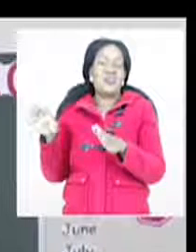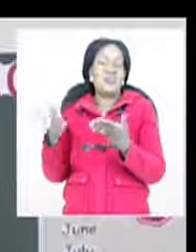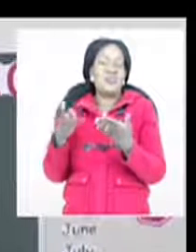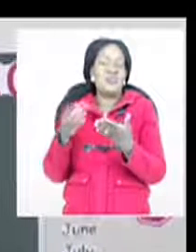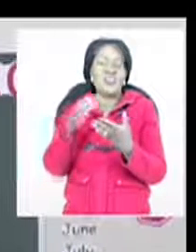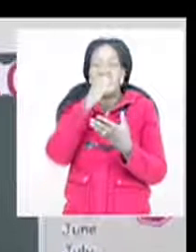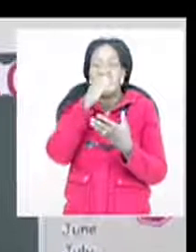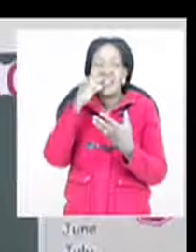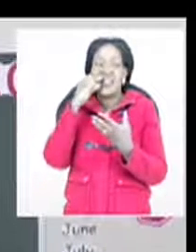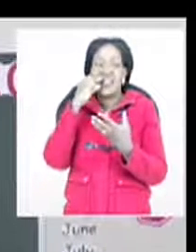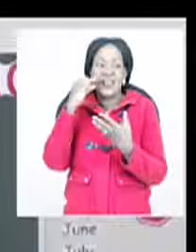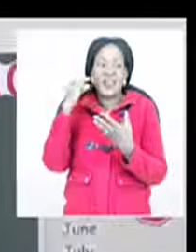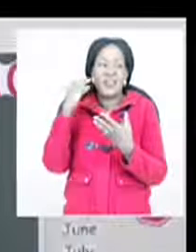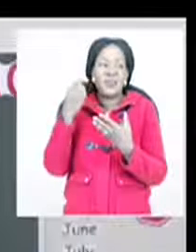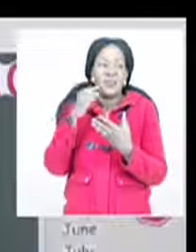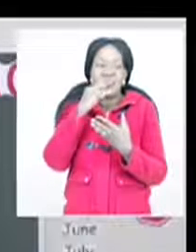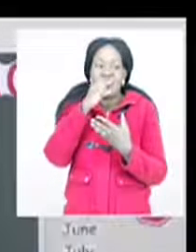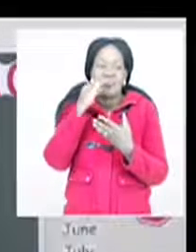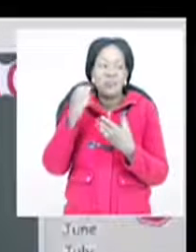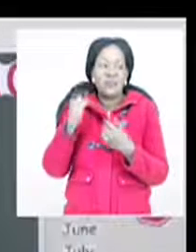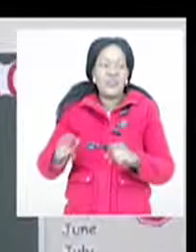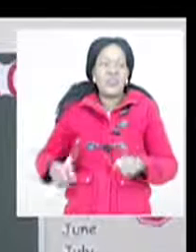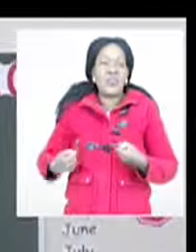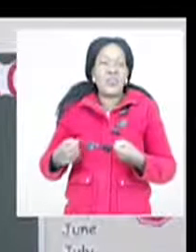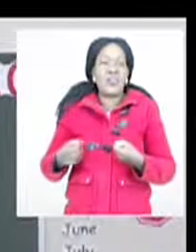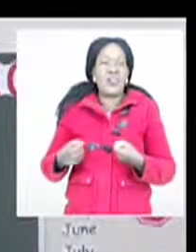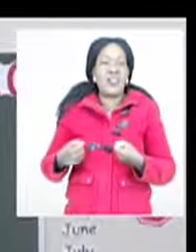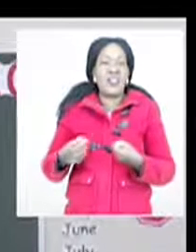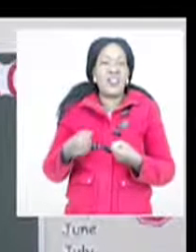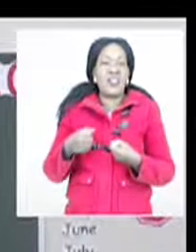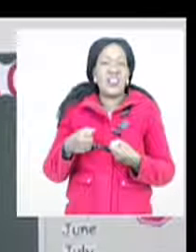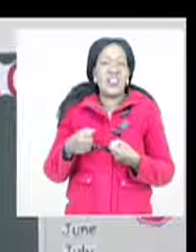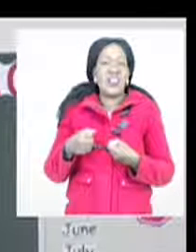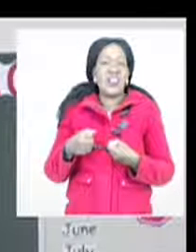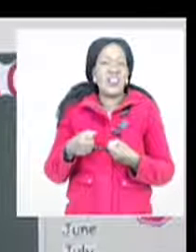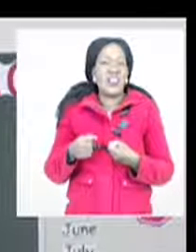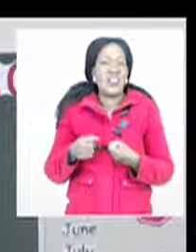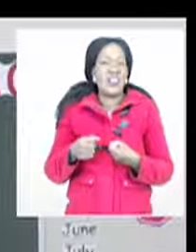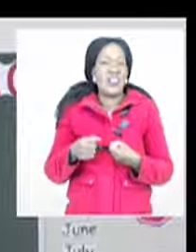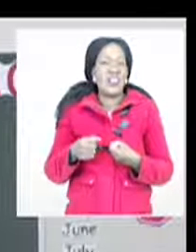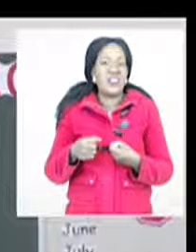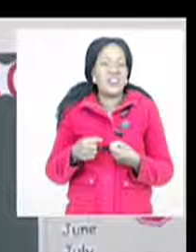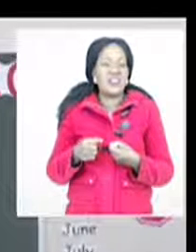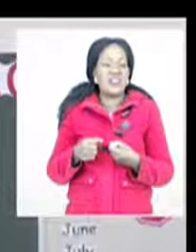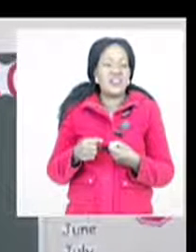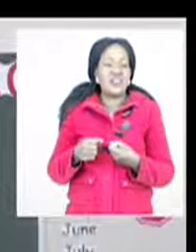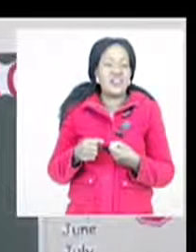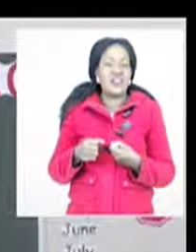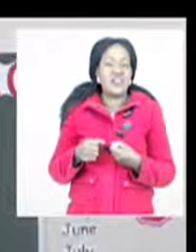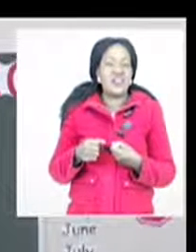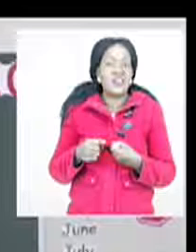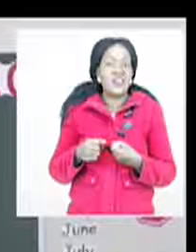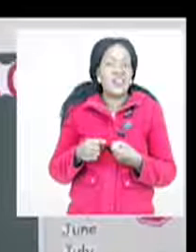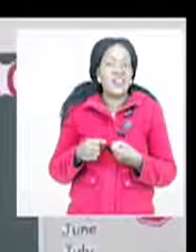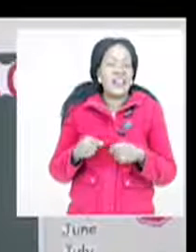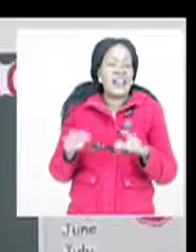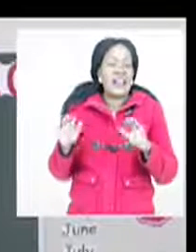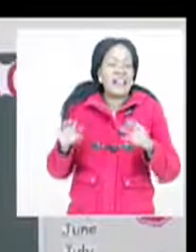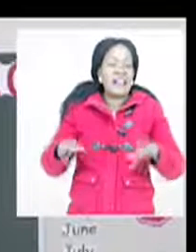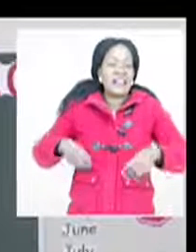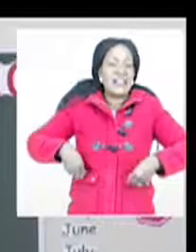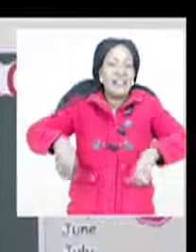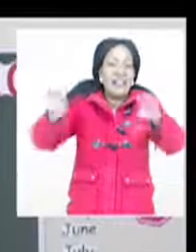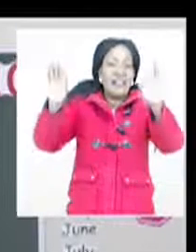Quentin? Or what about a quilt? Do you know what is a quilt? It is a lovely blanket made